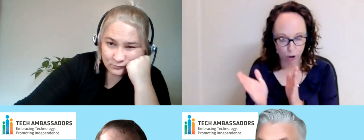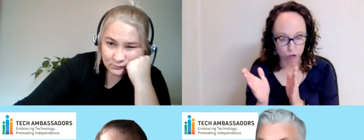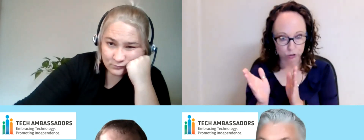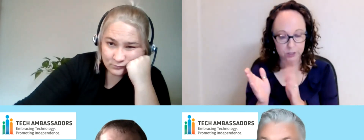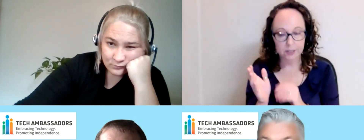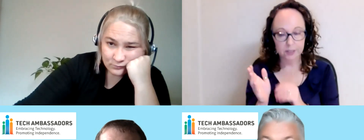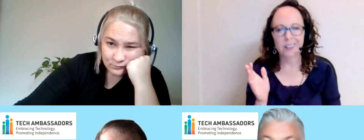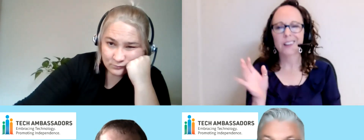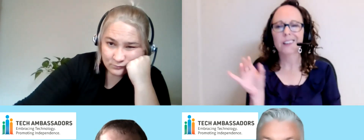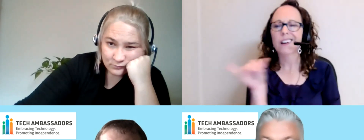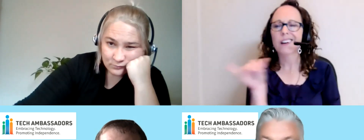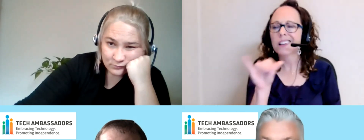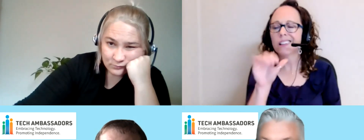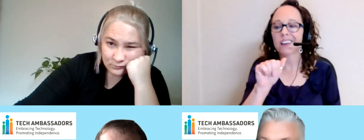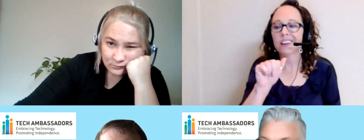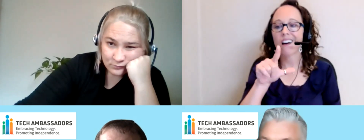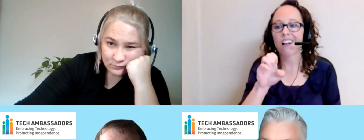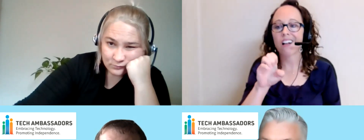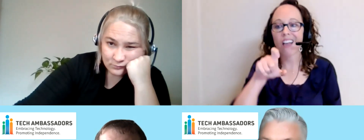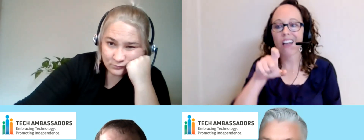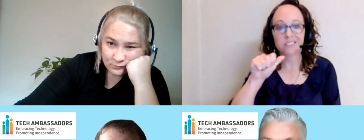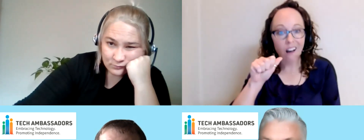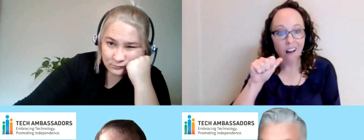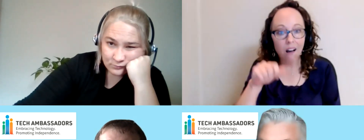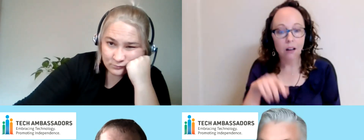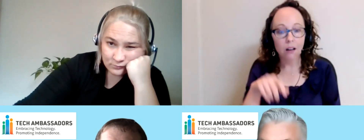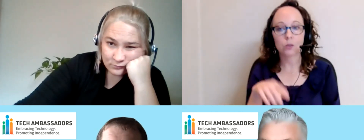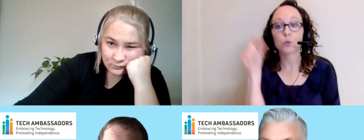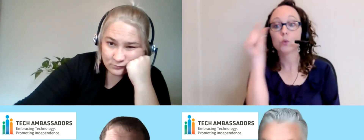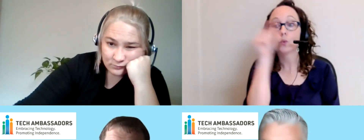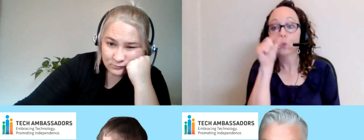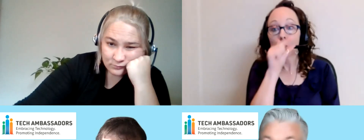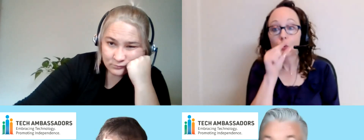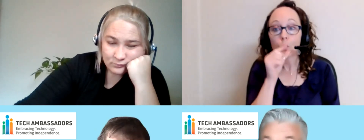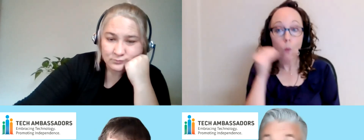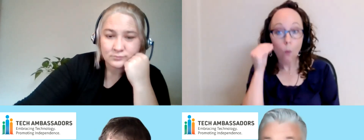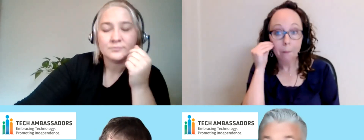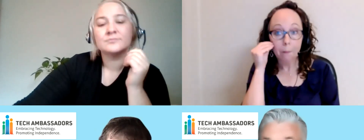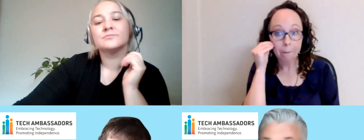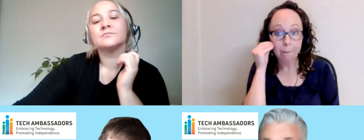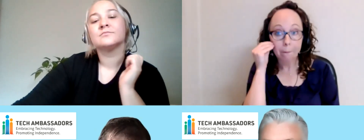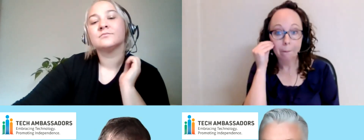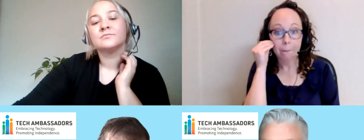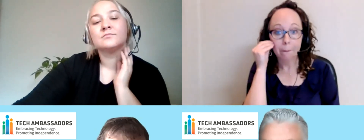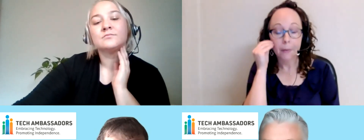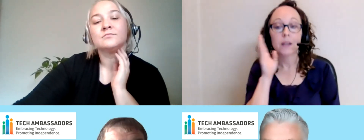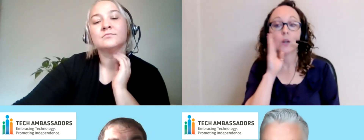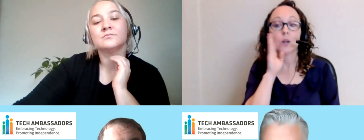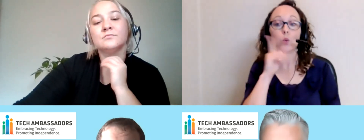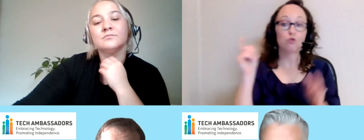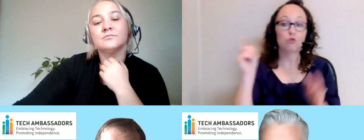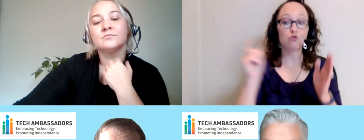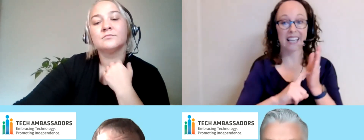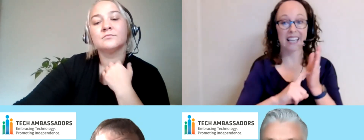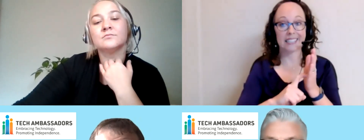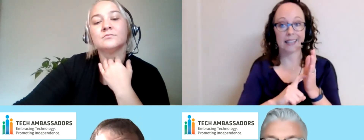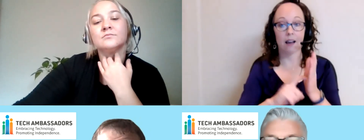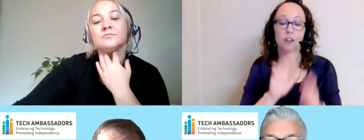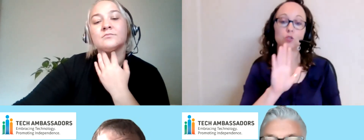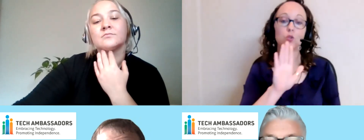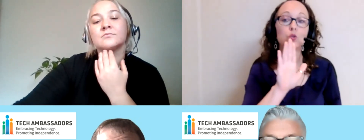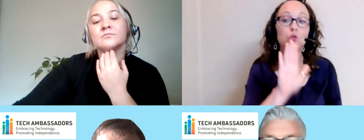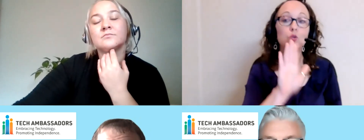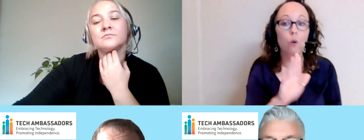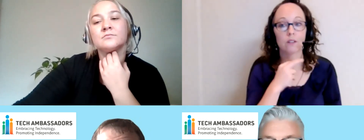Home, to allow people who might normally have trouble issuing voice commands, right?